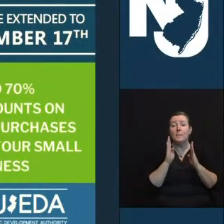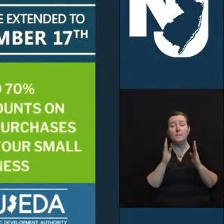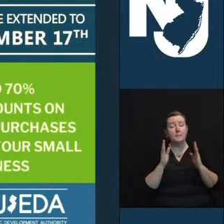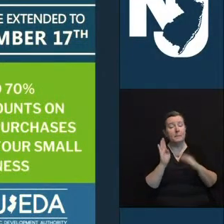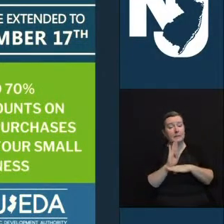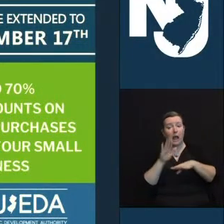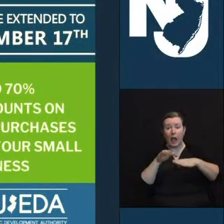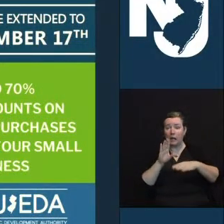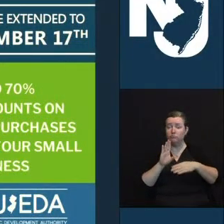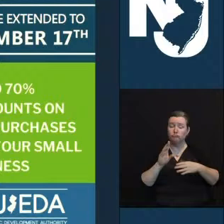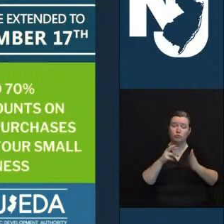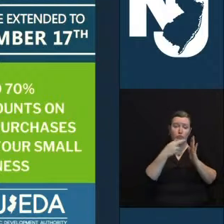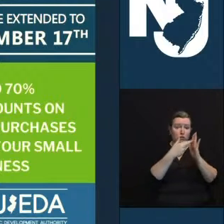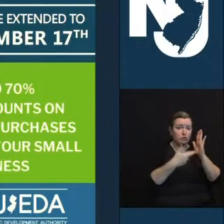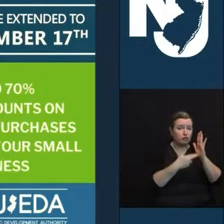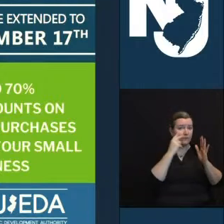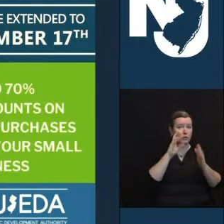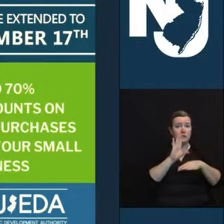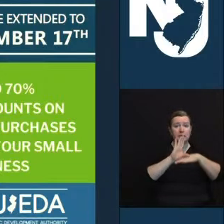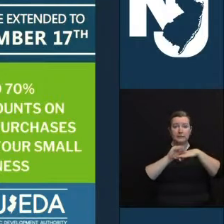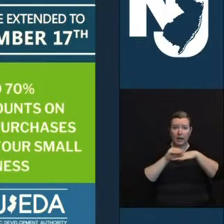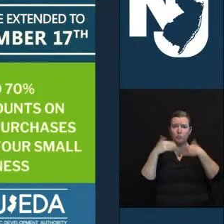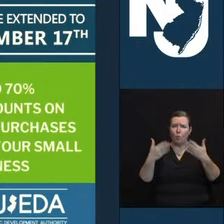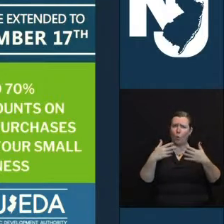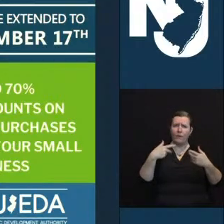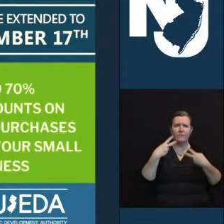I encourage you to visit